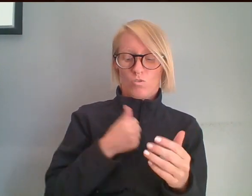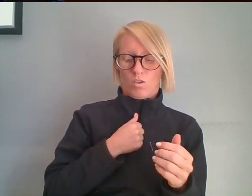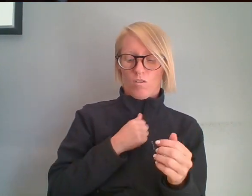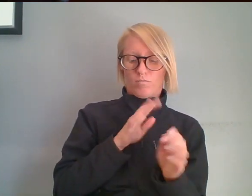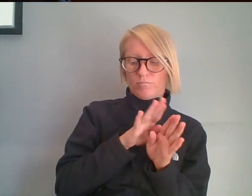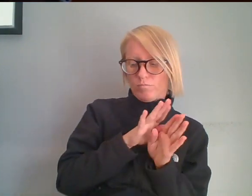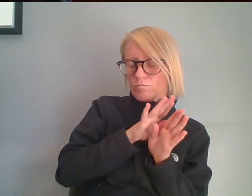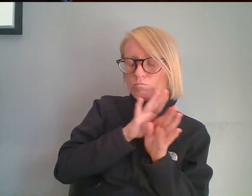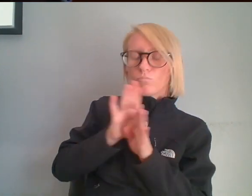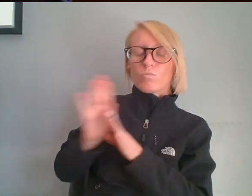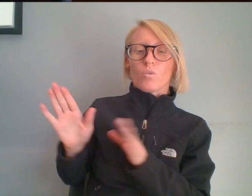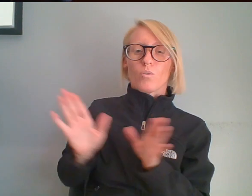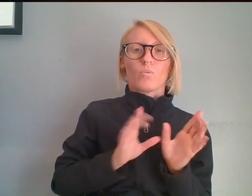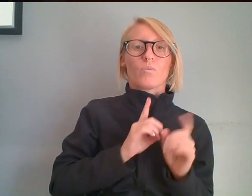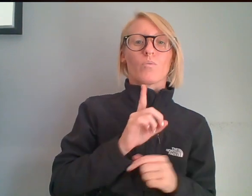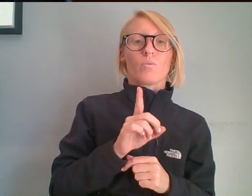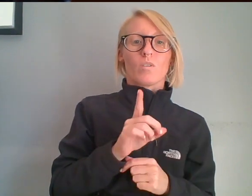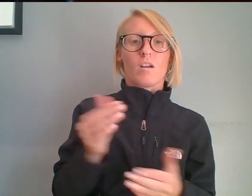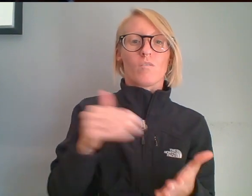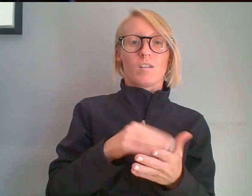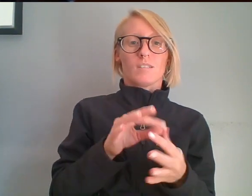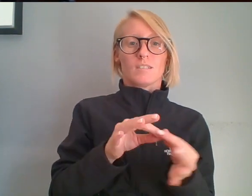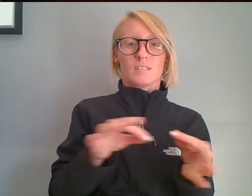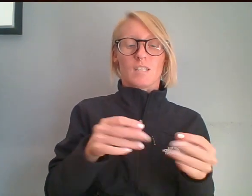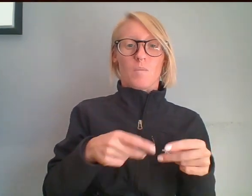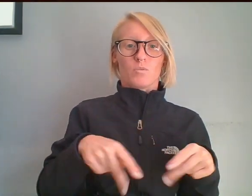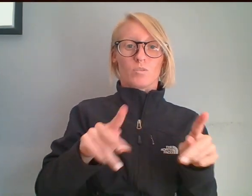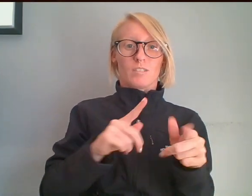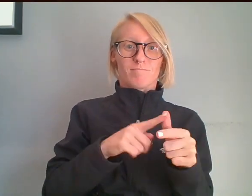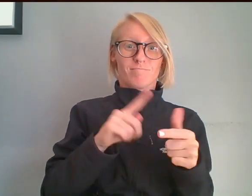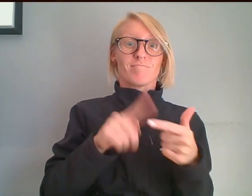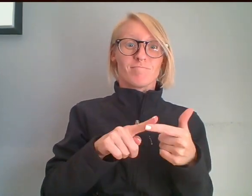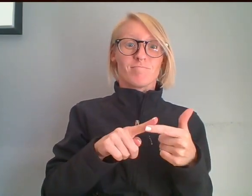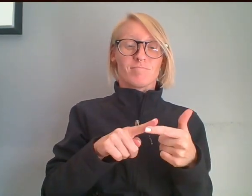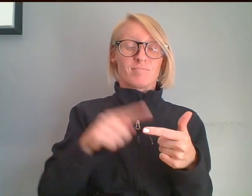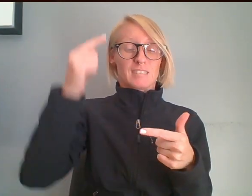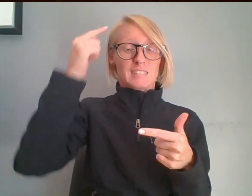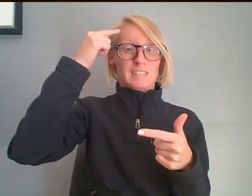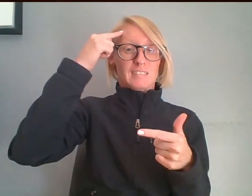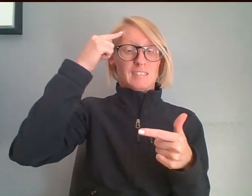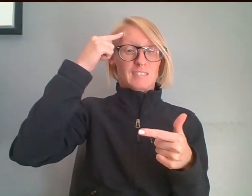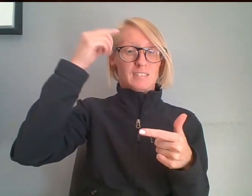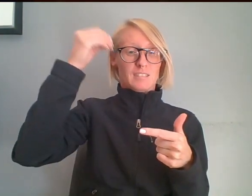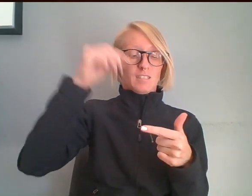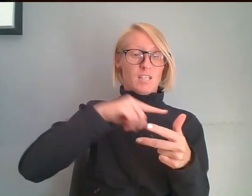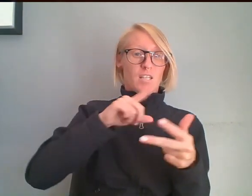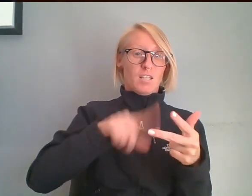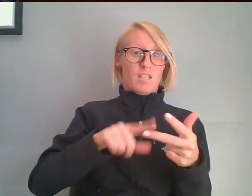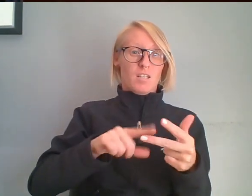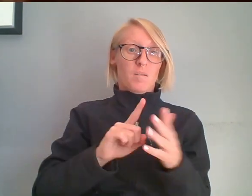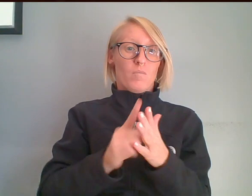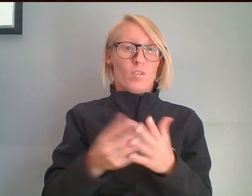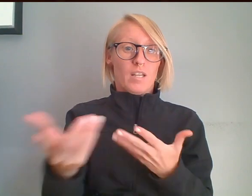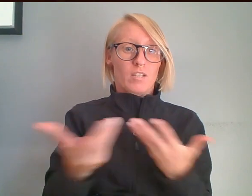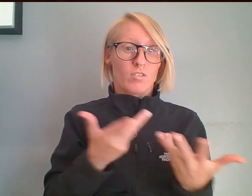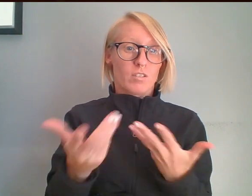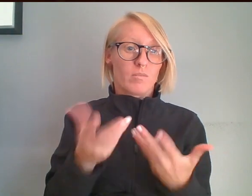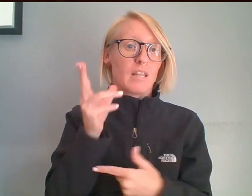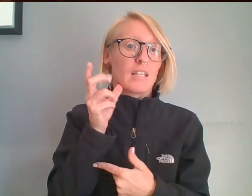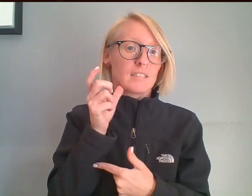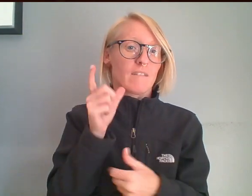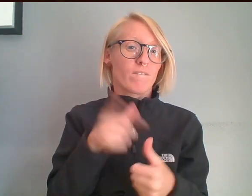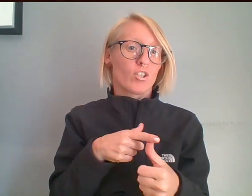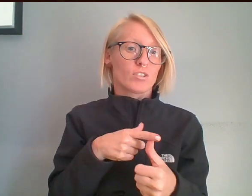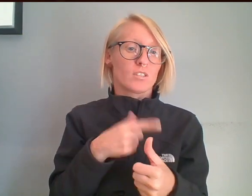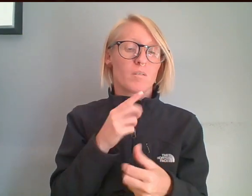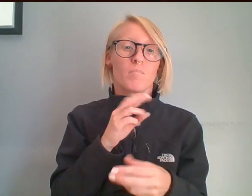then reframe the situation as an opportunity. Those are things we do inside our head. But in the moment of interacting, we have to listen first